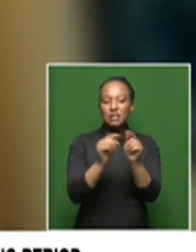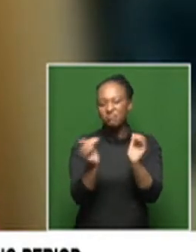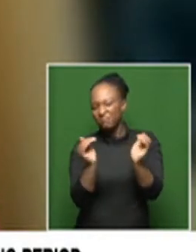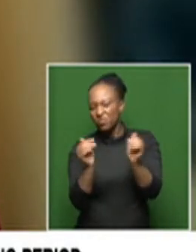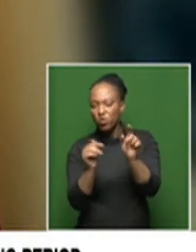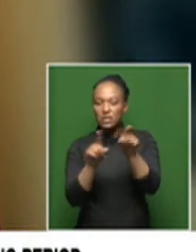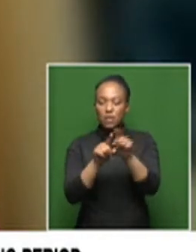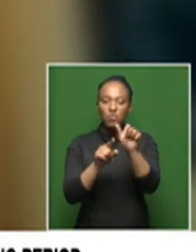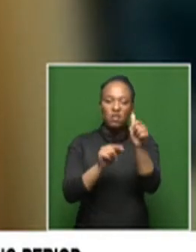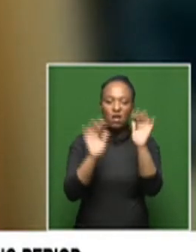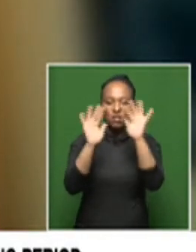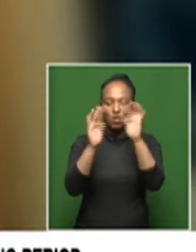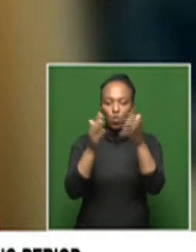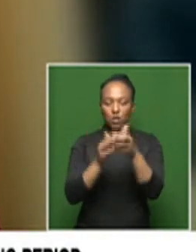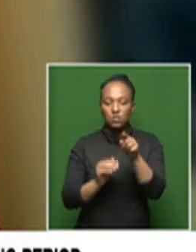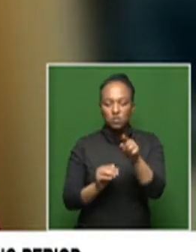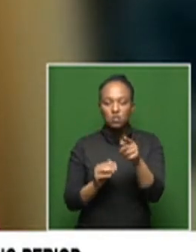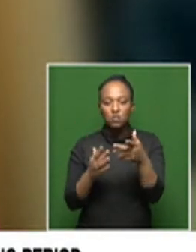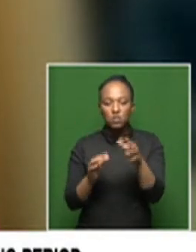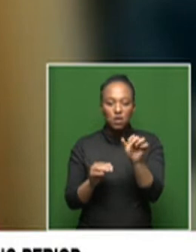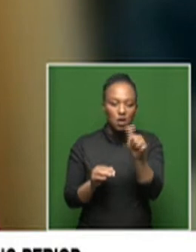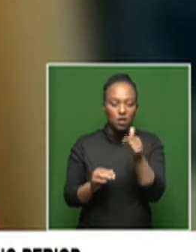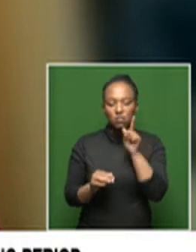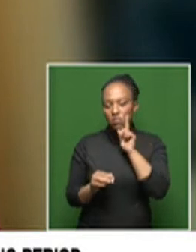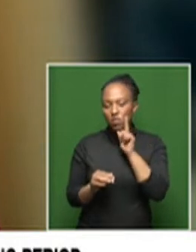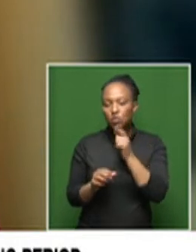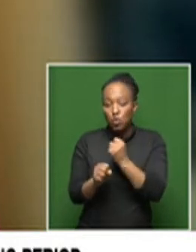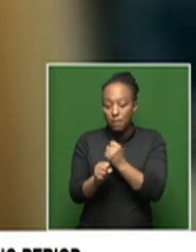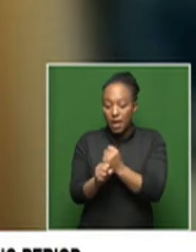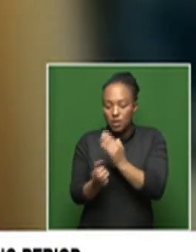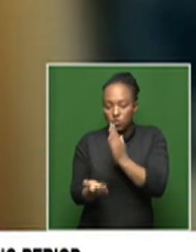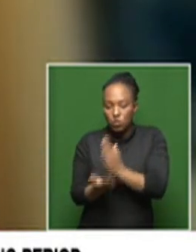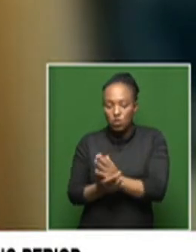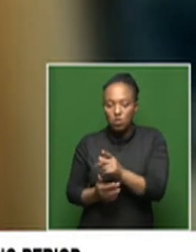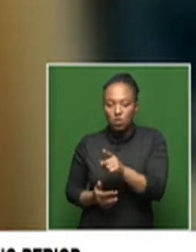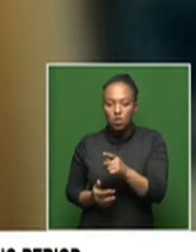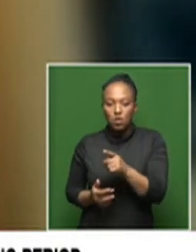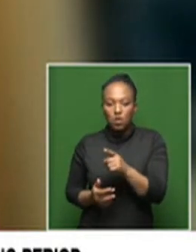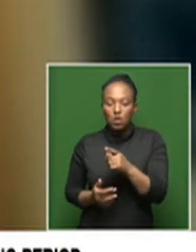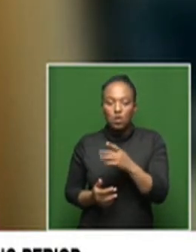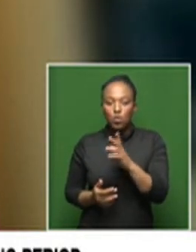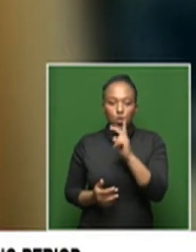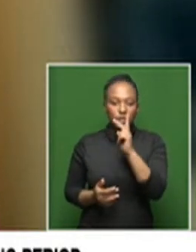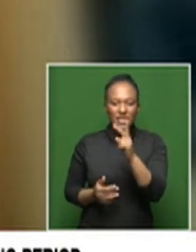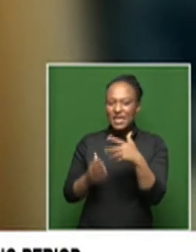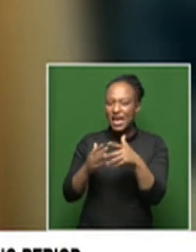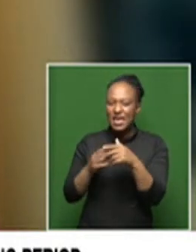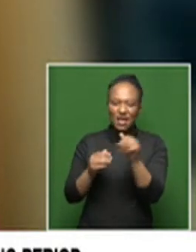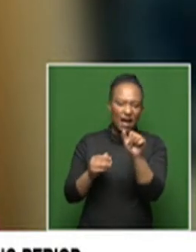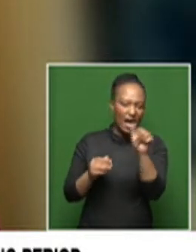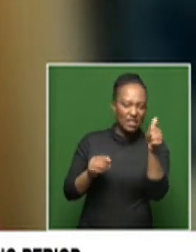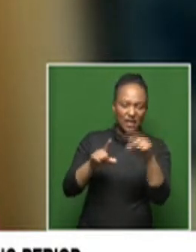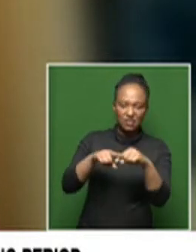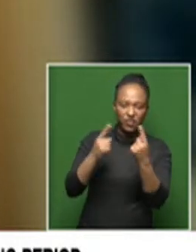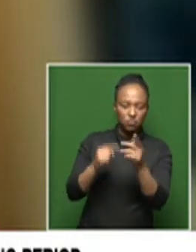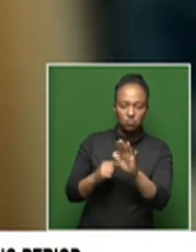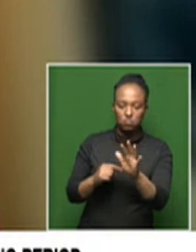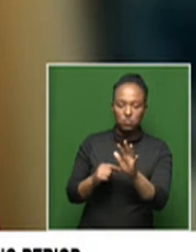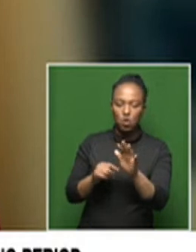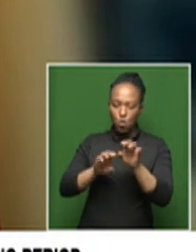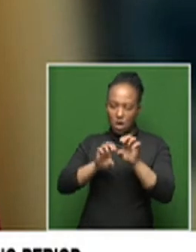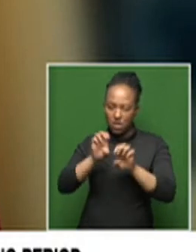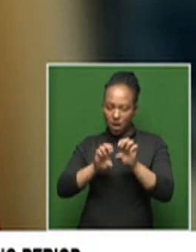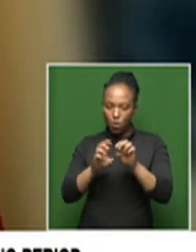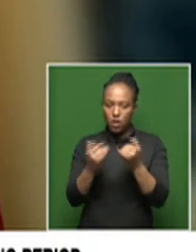in coagulation and coagulopathy. We want to make sure we don't see anything that's untoward. And so we'll also be